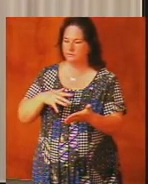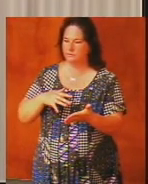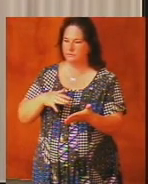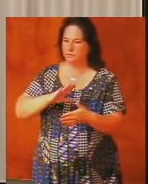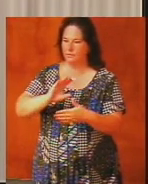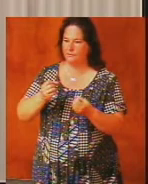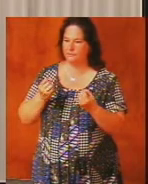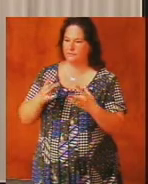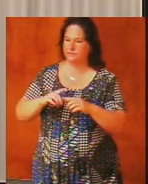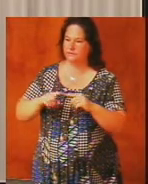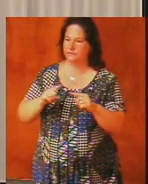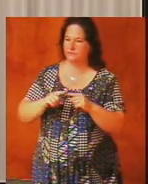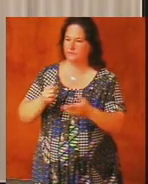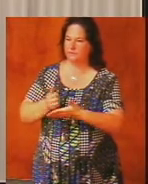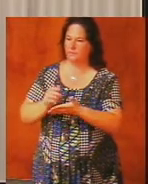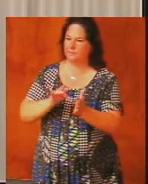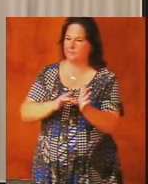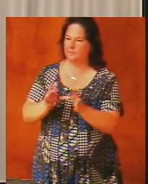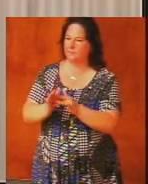All kinds of Bible helps